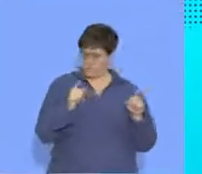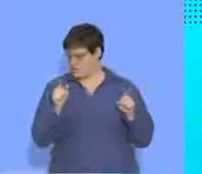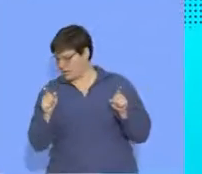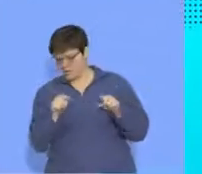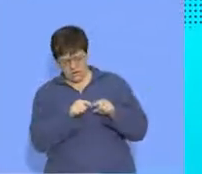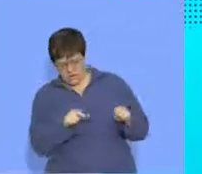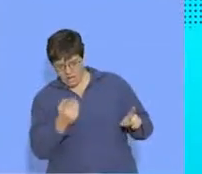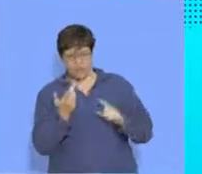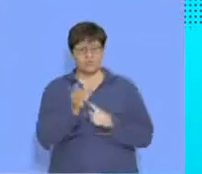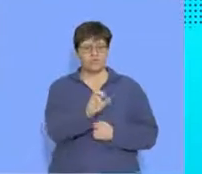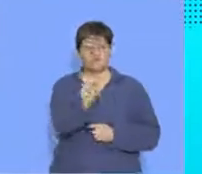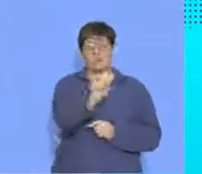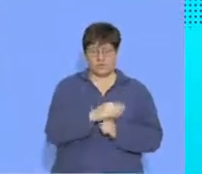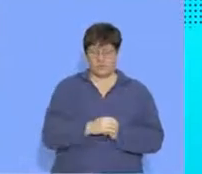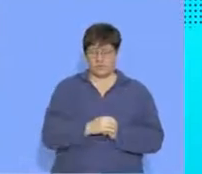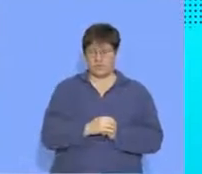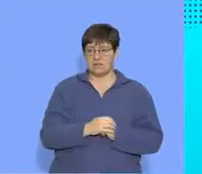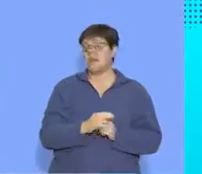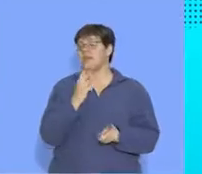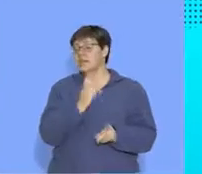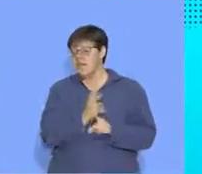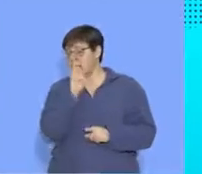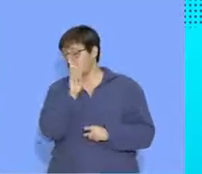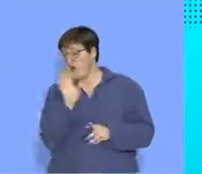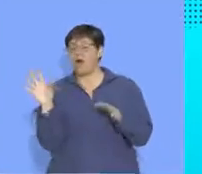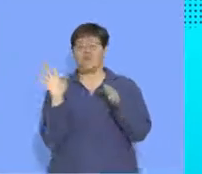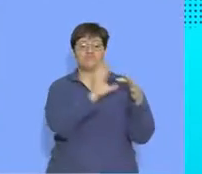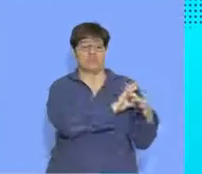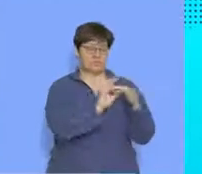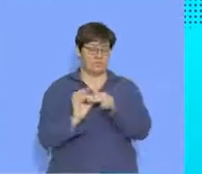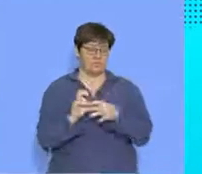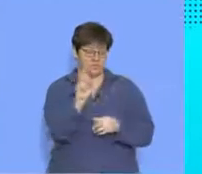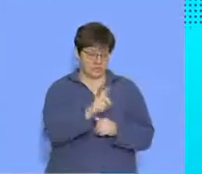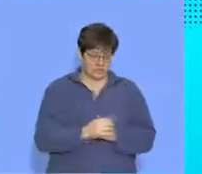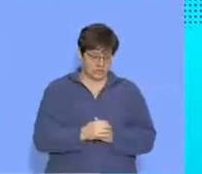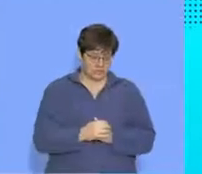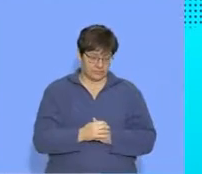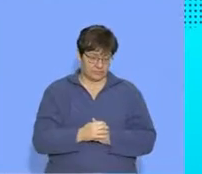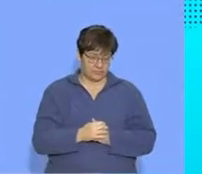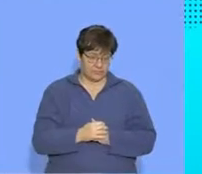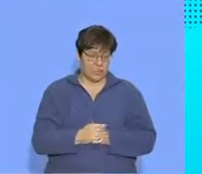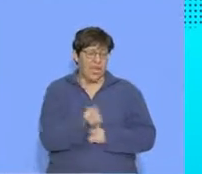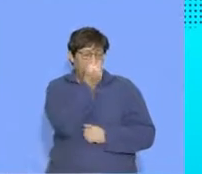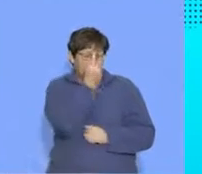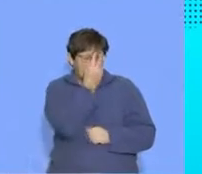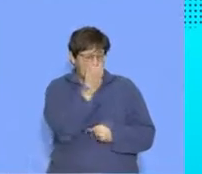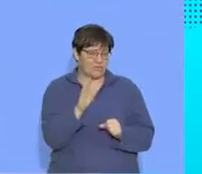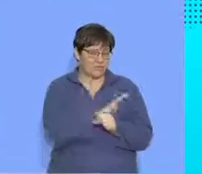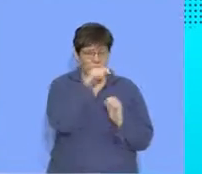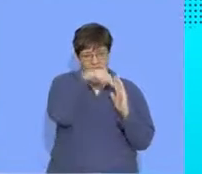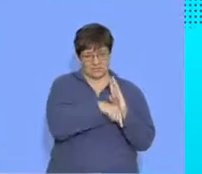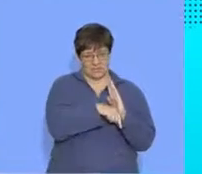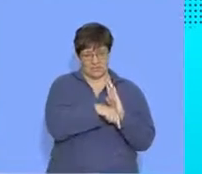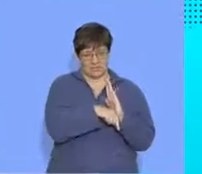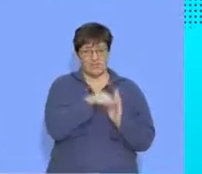being illustrated, and then to try and see what the relationship is. It's important that you have a thorough understanding of, if you see